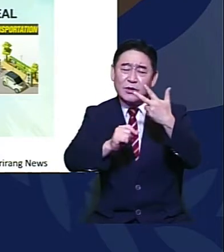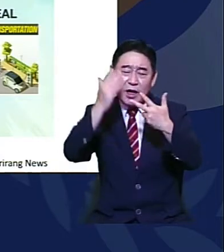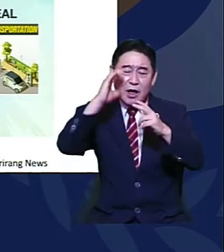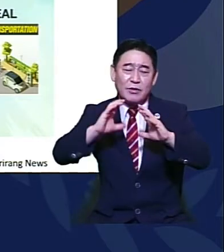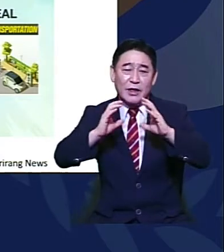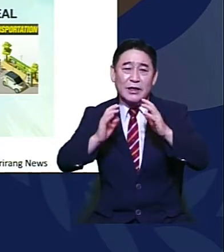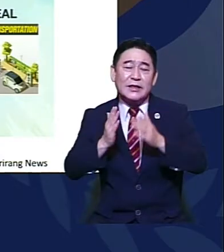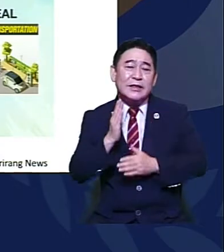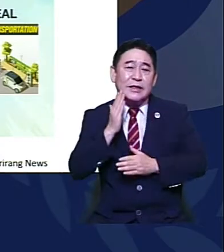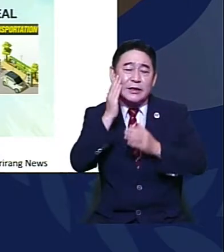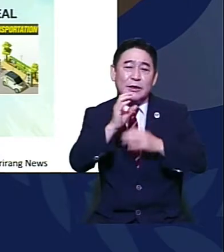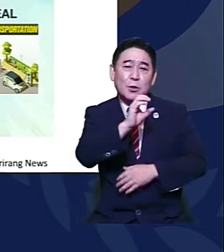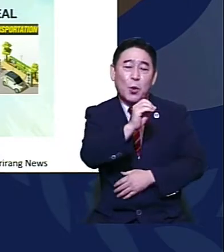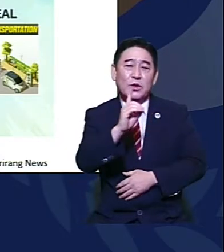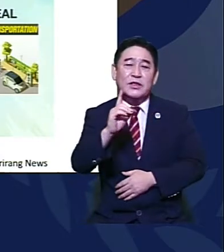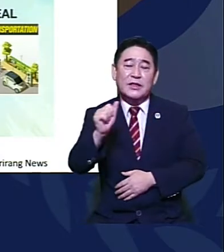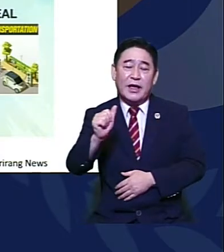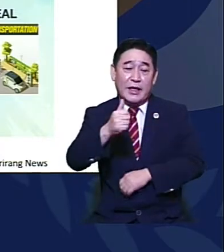According to the strategy,